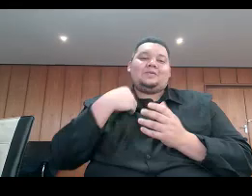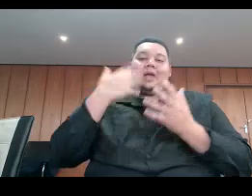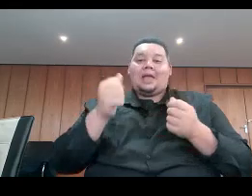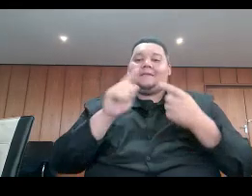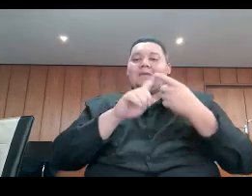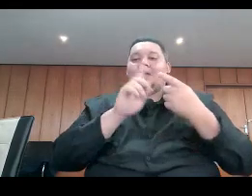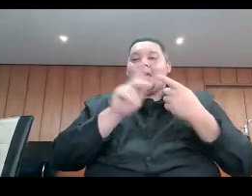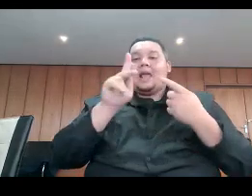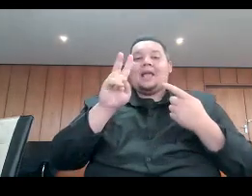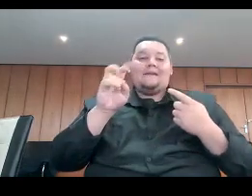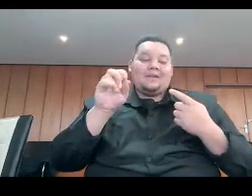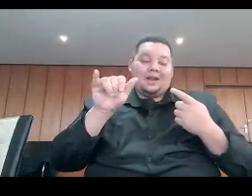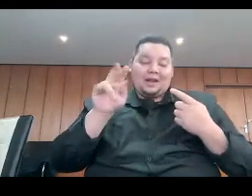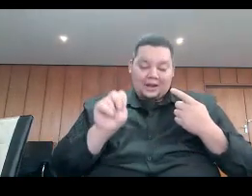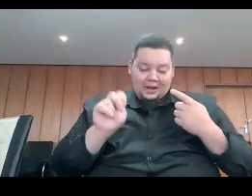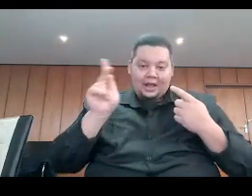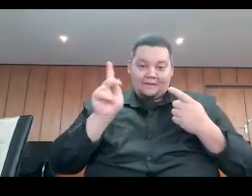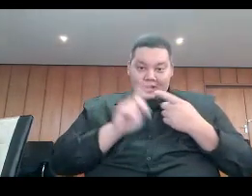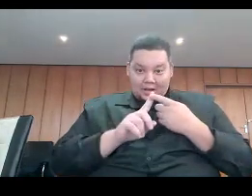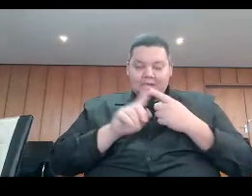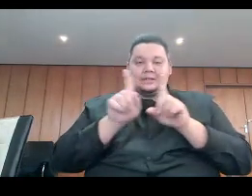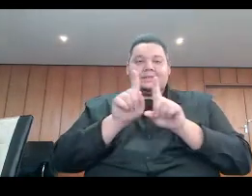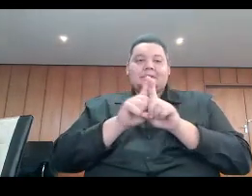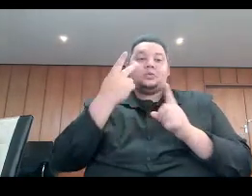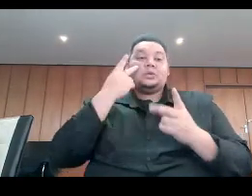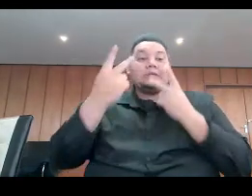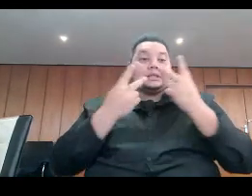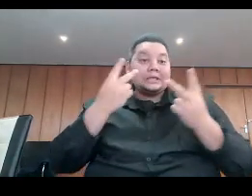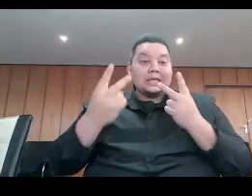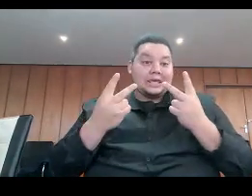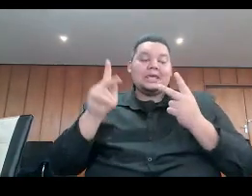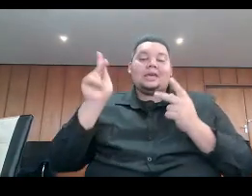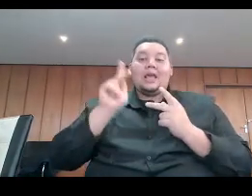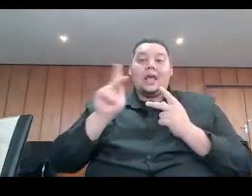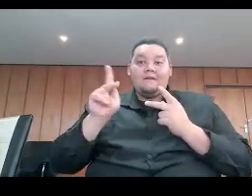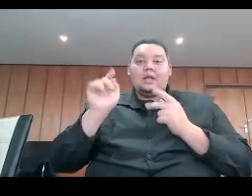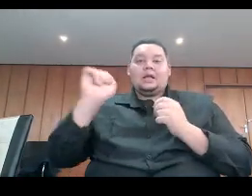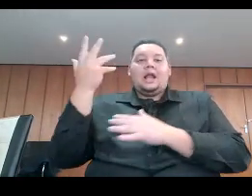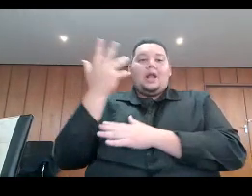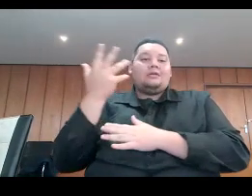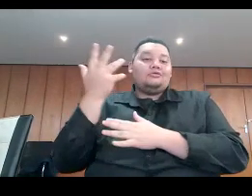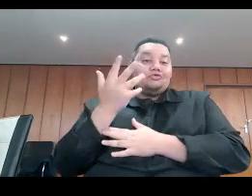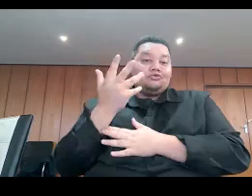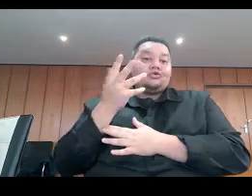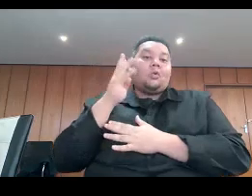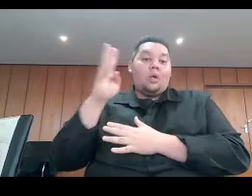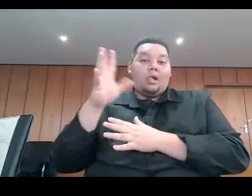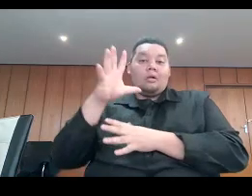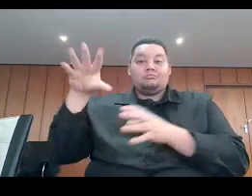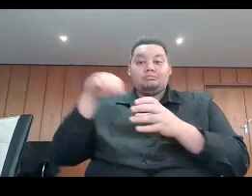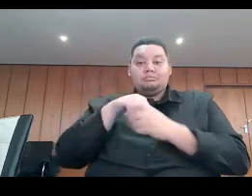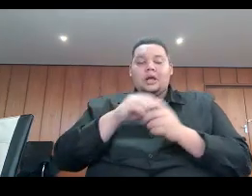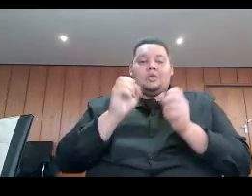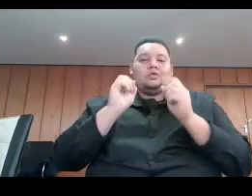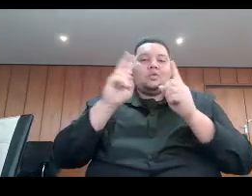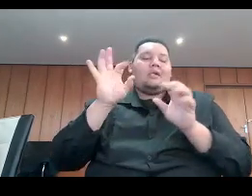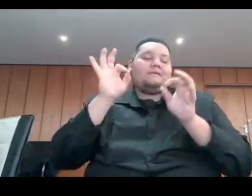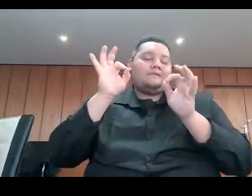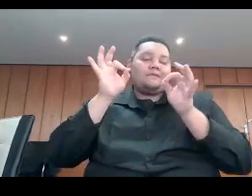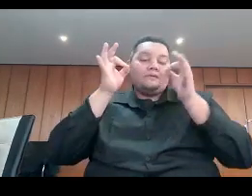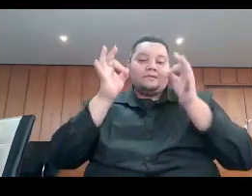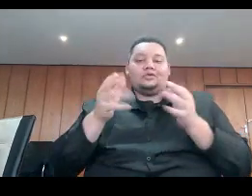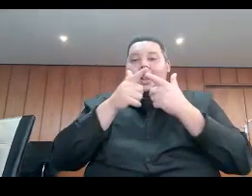Kevin. We've got Kevin with us, and you can see that this lecture, therefore, is in the 12 official